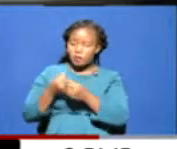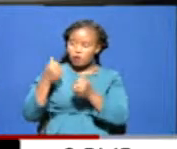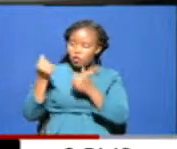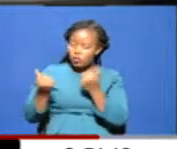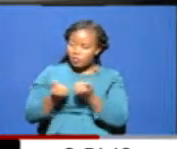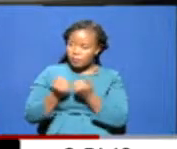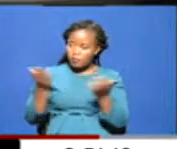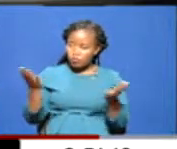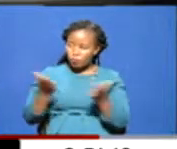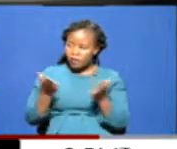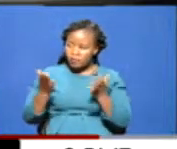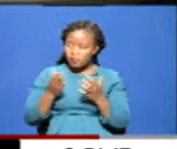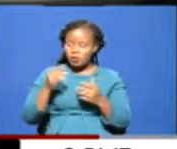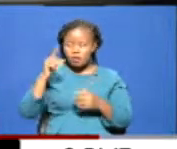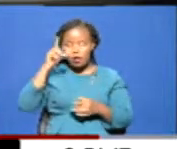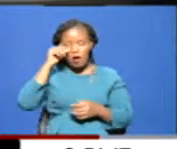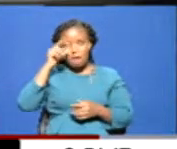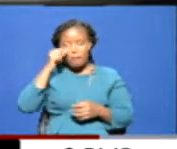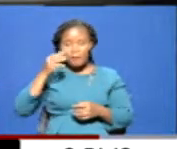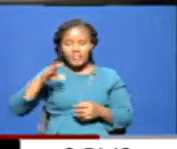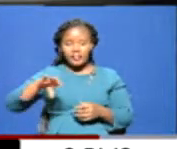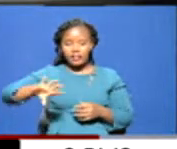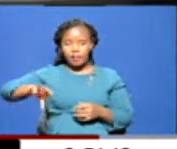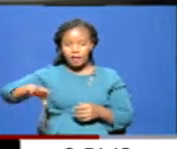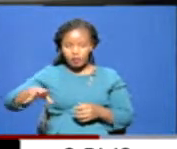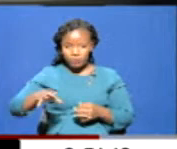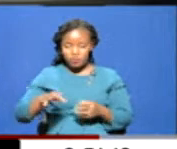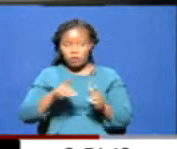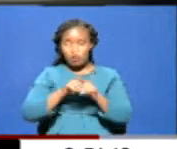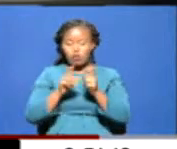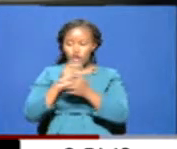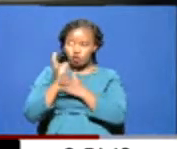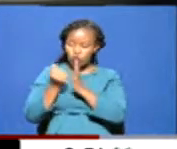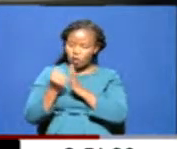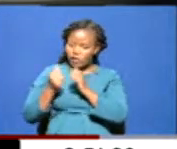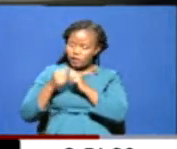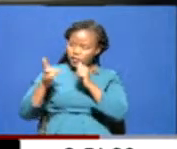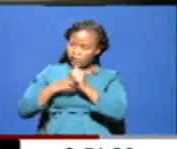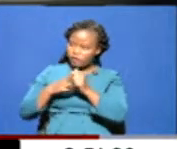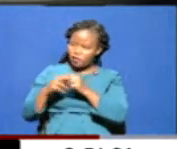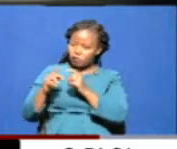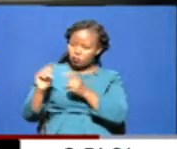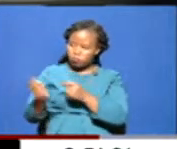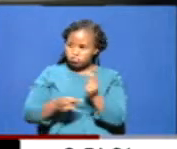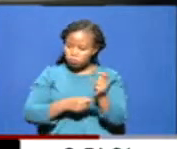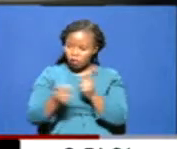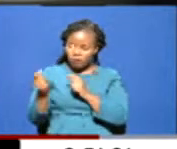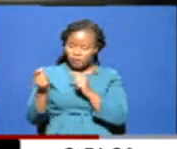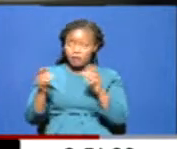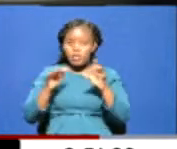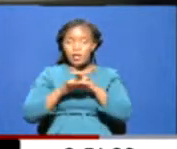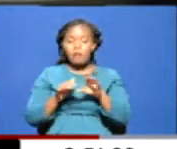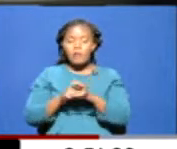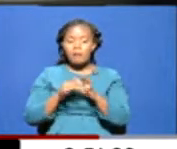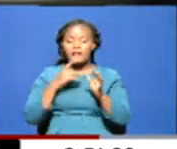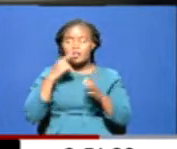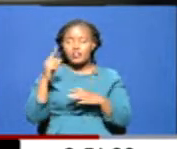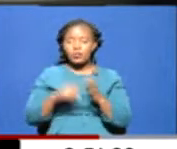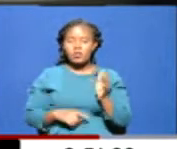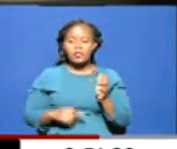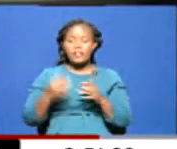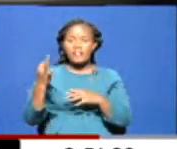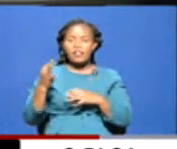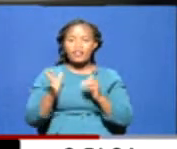and Country Club in Mombasa County. The handicap 17 golfer, who is also a member of the club, carded a 39 stable 4 points to win